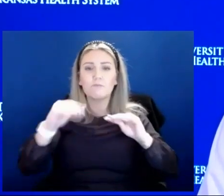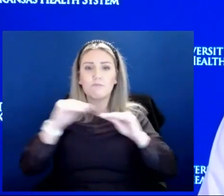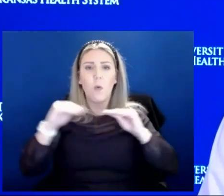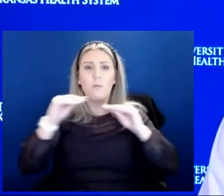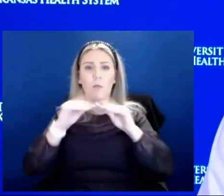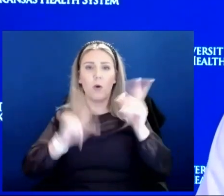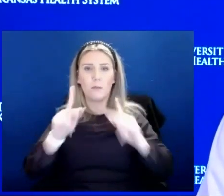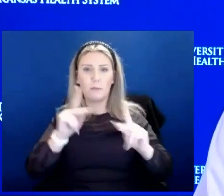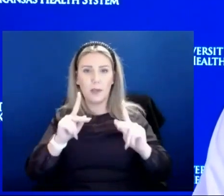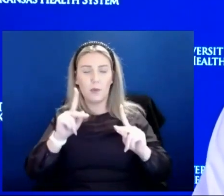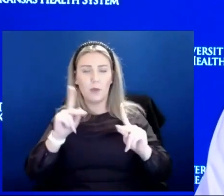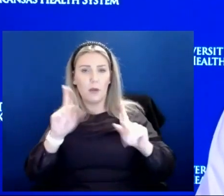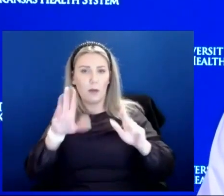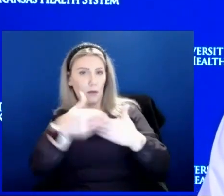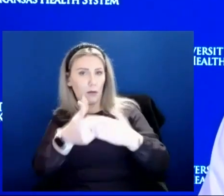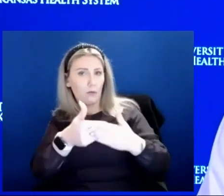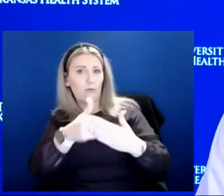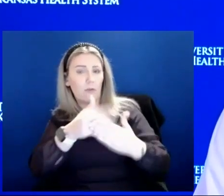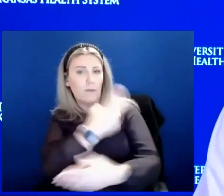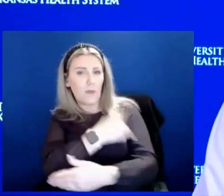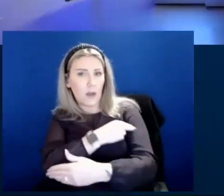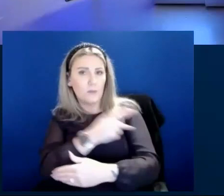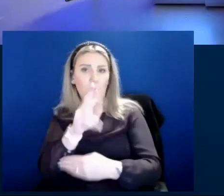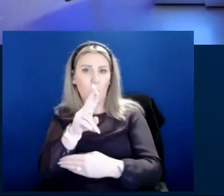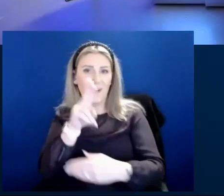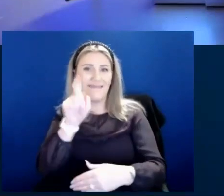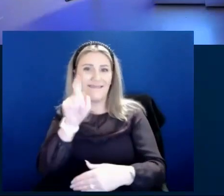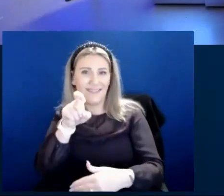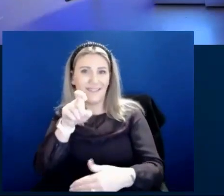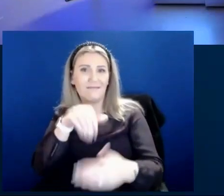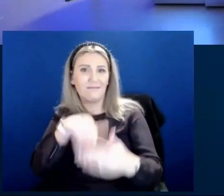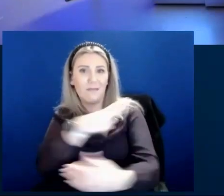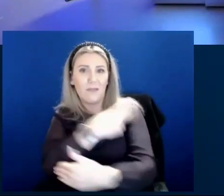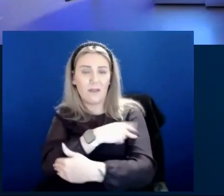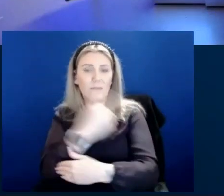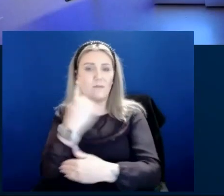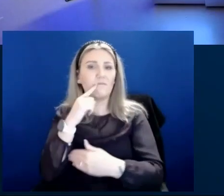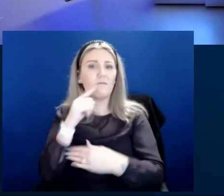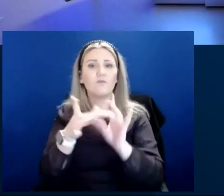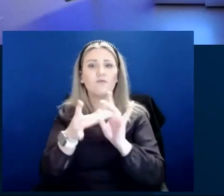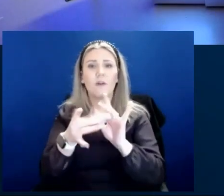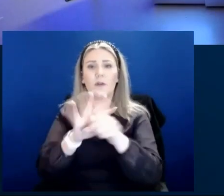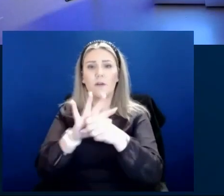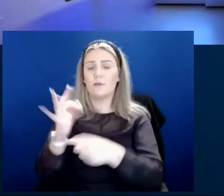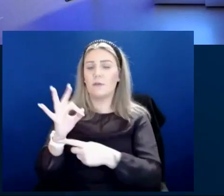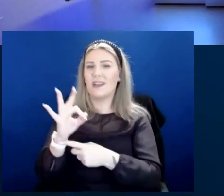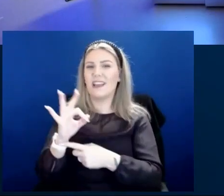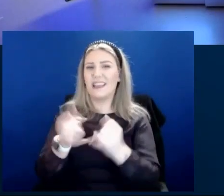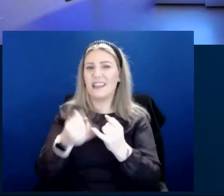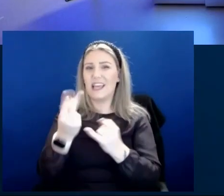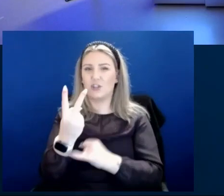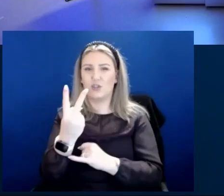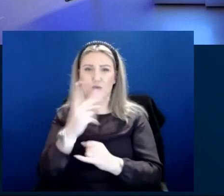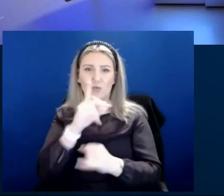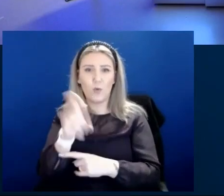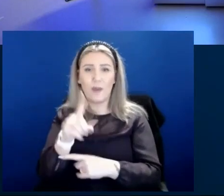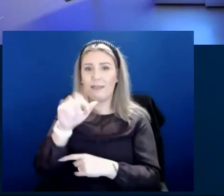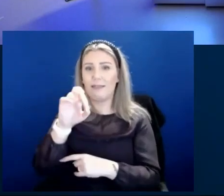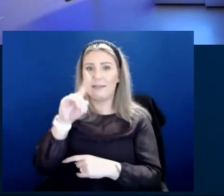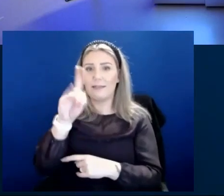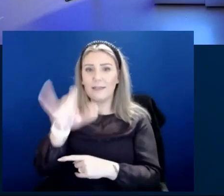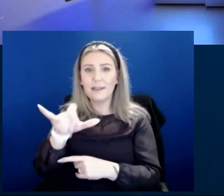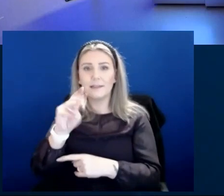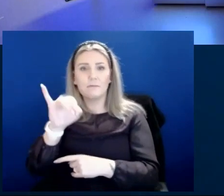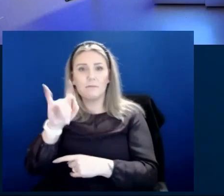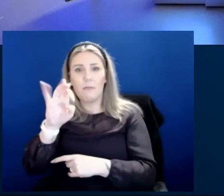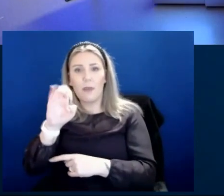come to the hospital and need to come to the hospital for COVID-19. All right, last 2 quick questions, kind of a combo. Lindsay and Michael, curious, any news on boosters